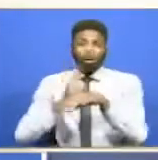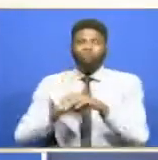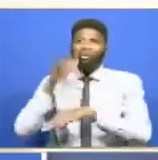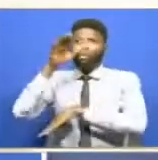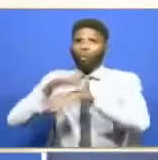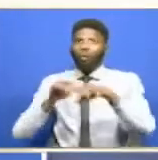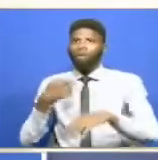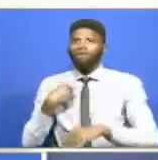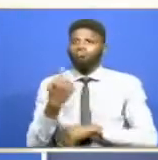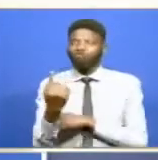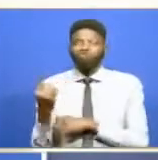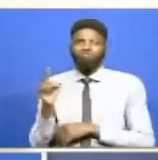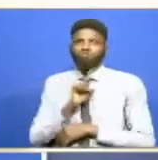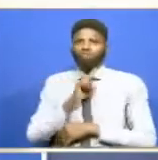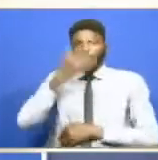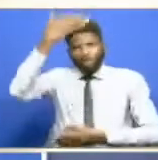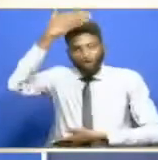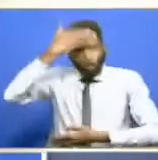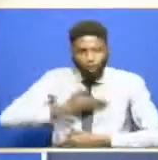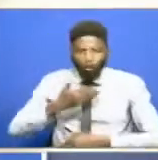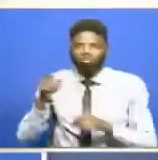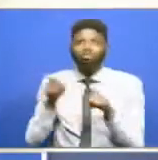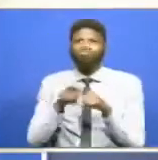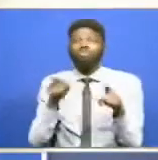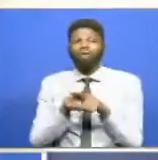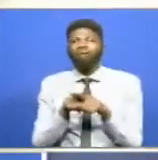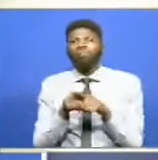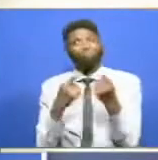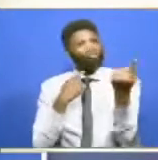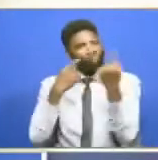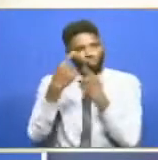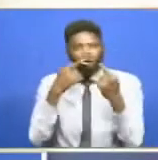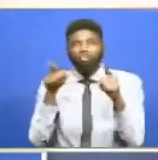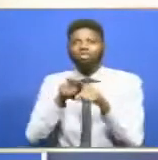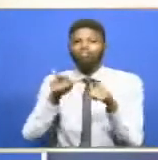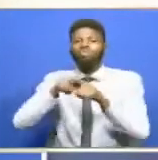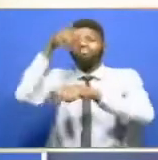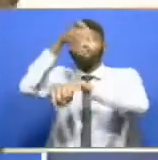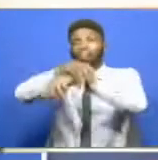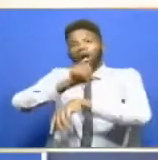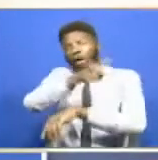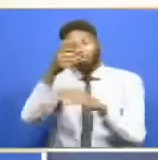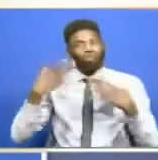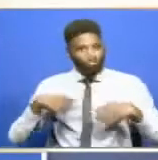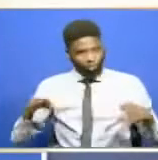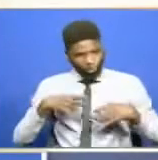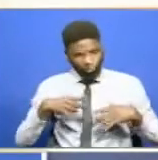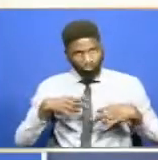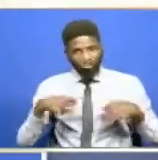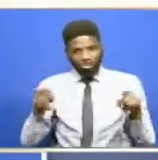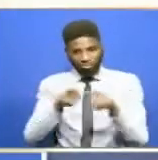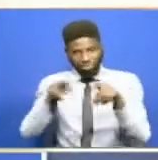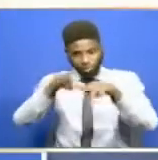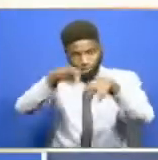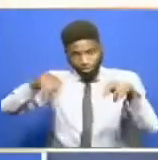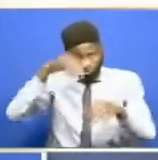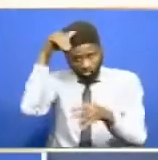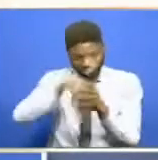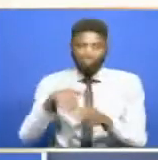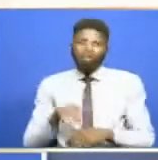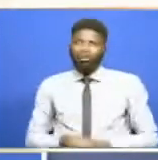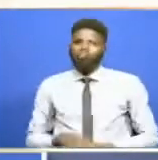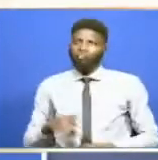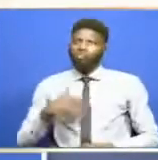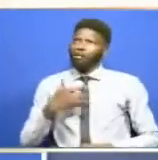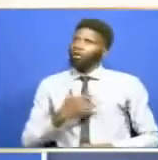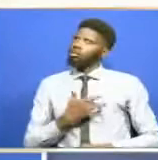to give something or mentor the other people that you are in the same room. So that could inspire